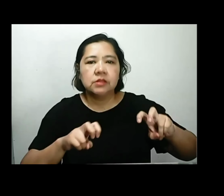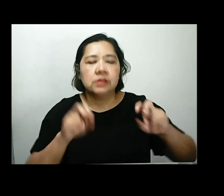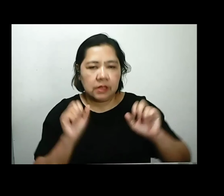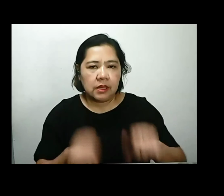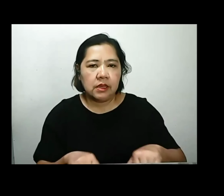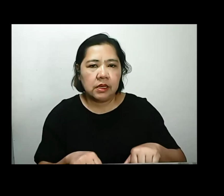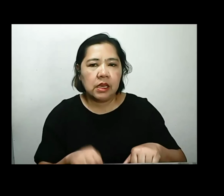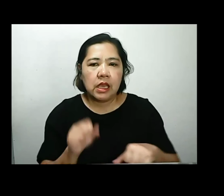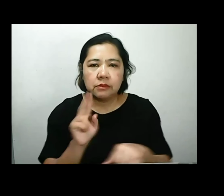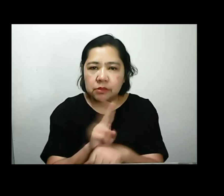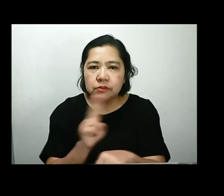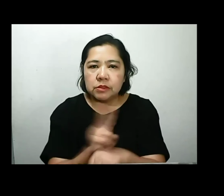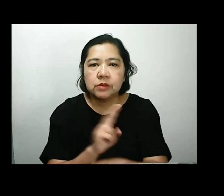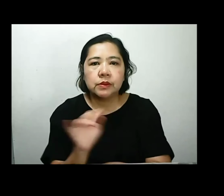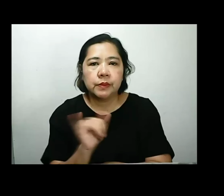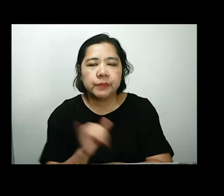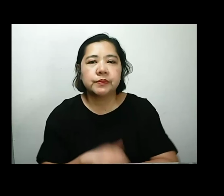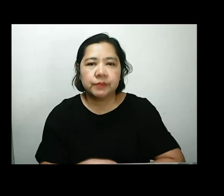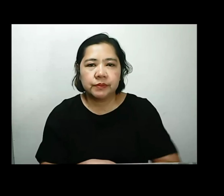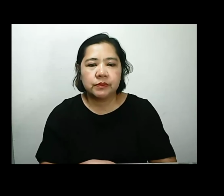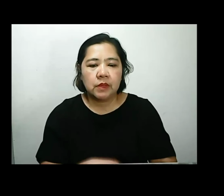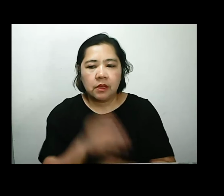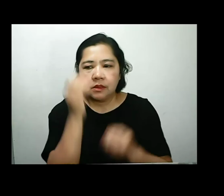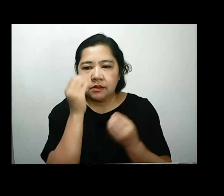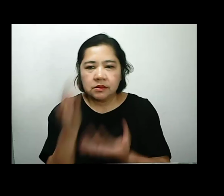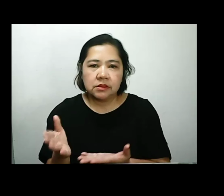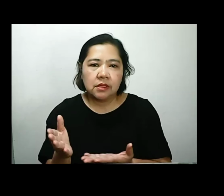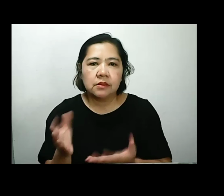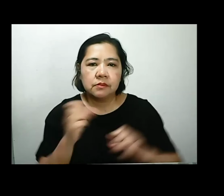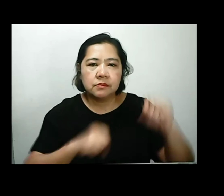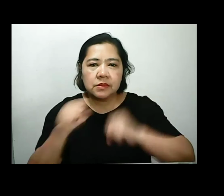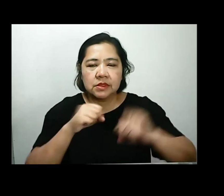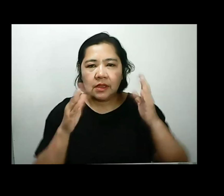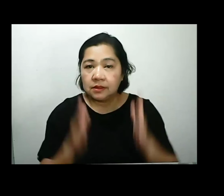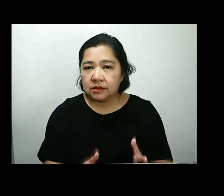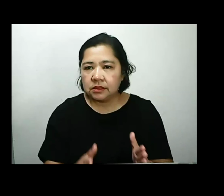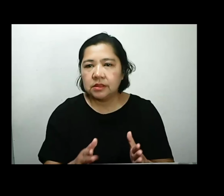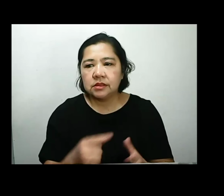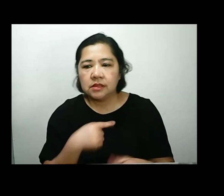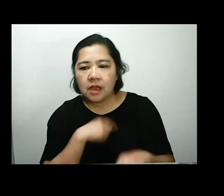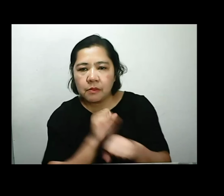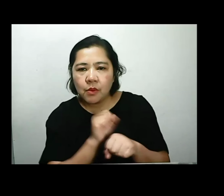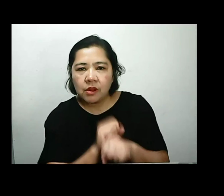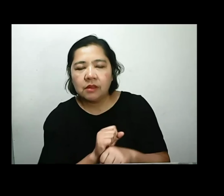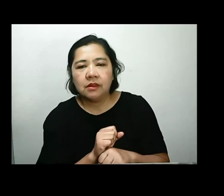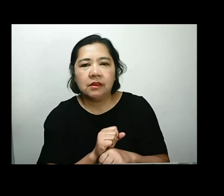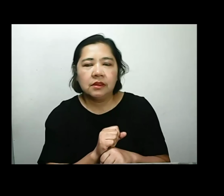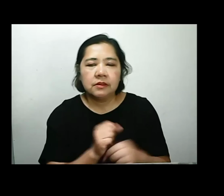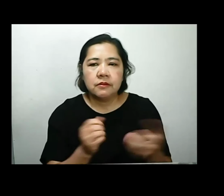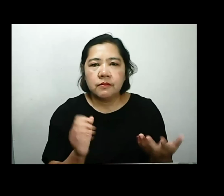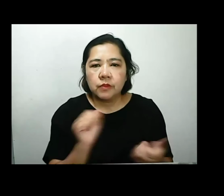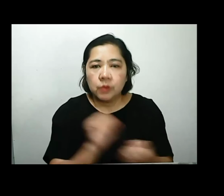and consumable. And I always tell the scientists that I've been working with, you know, around 15 scientists or